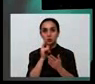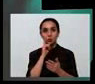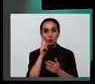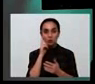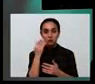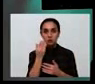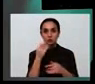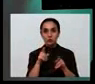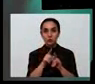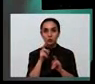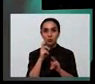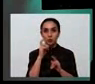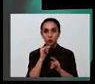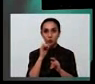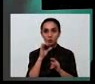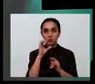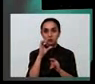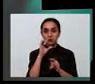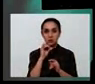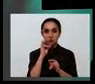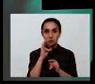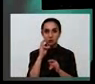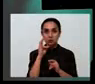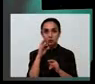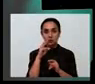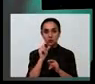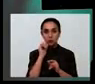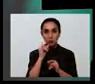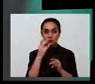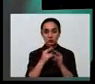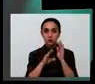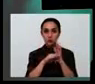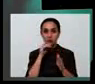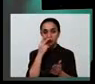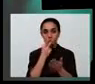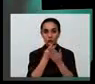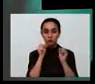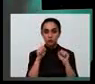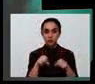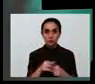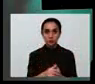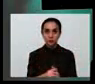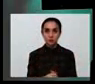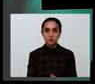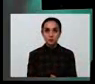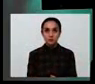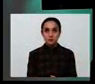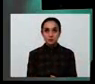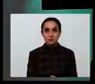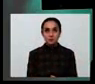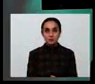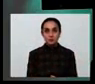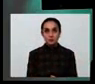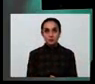yosh, demak, Hu Sintao saylanganligini biz ko'rishimiz mumkin ekan aziz o'quvchilar. Shuning bilan